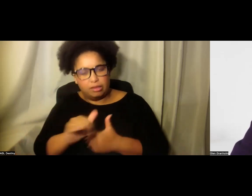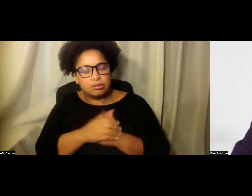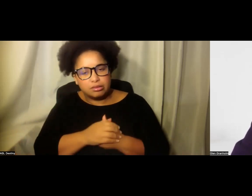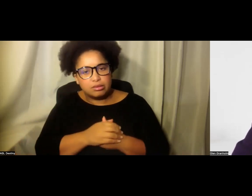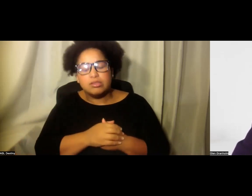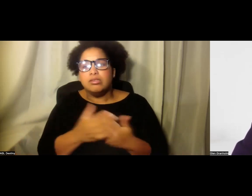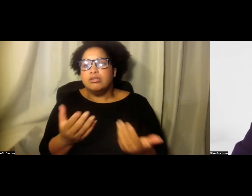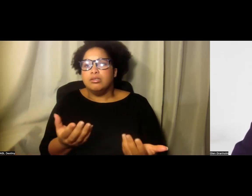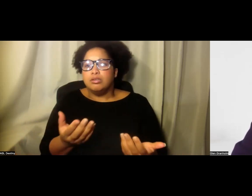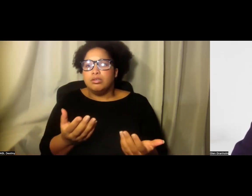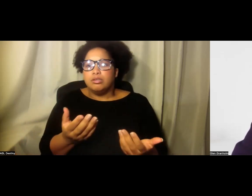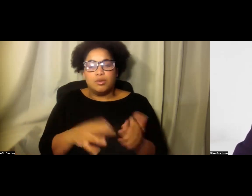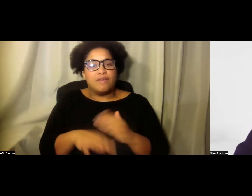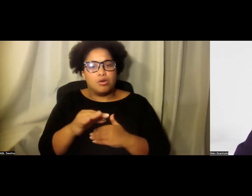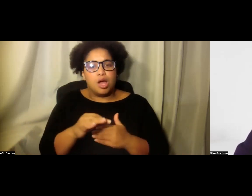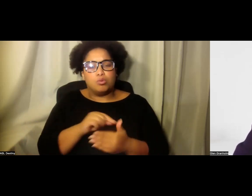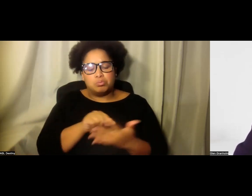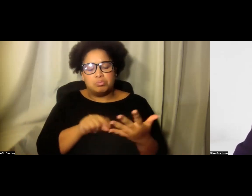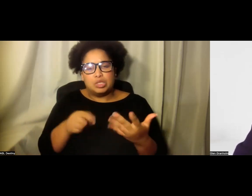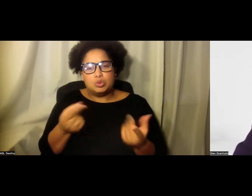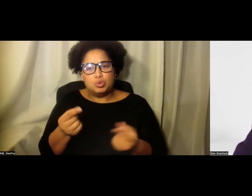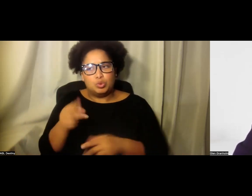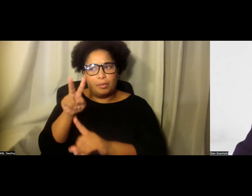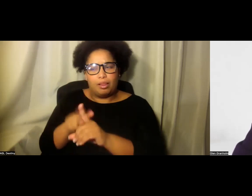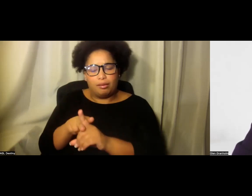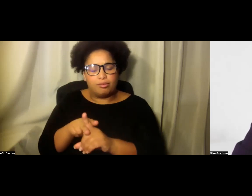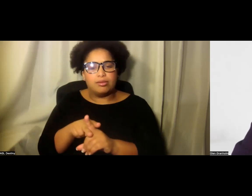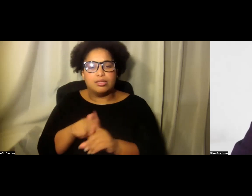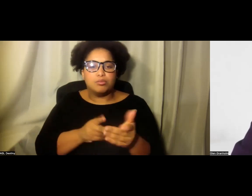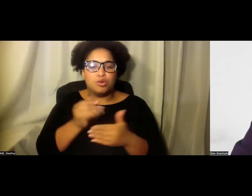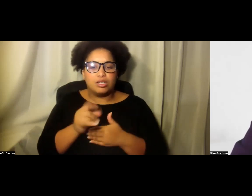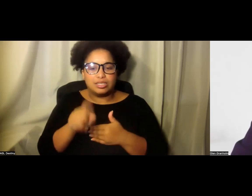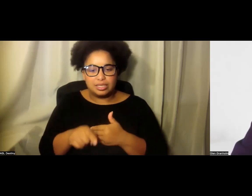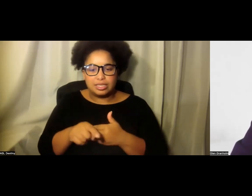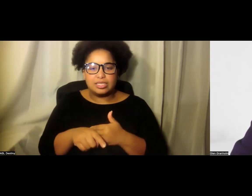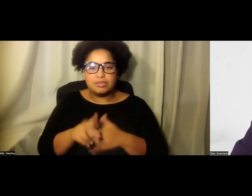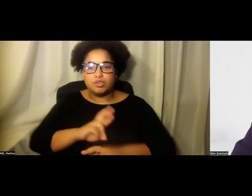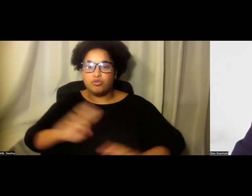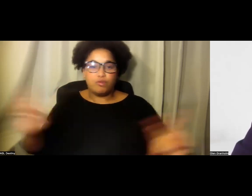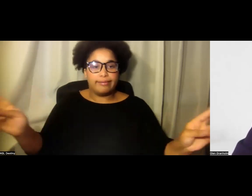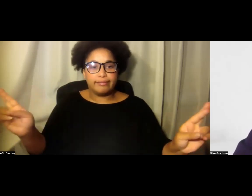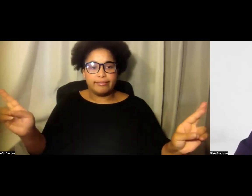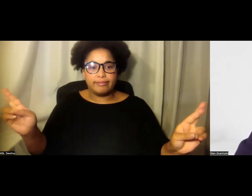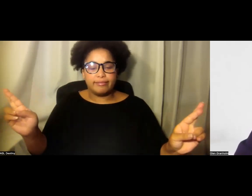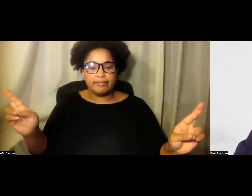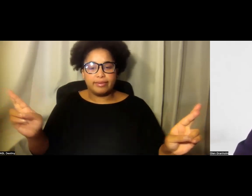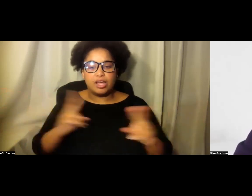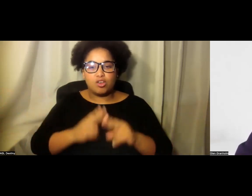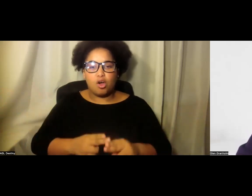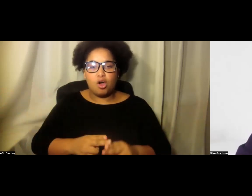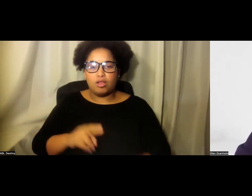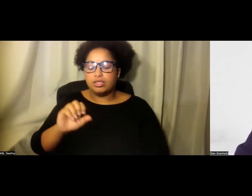we found out that the steps that needed to happen, because basically a project needs to be shovel ready. That's the term